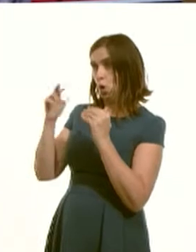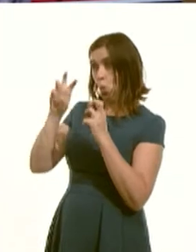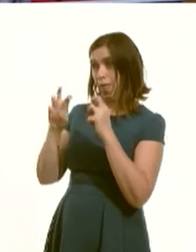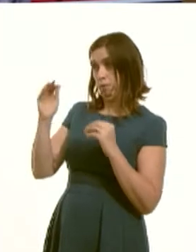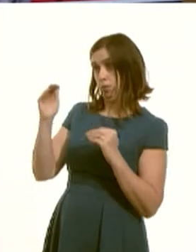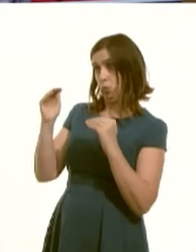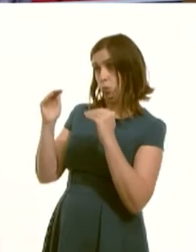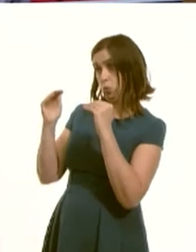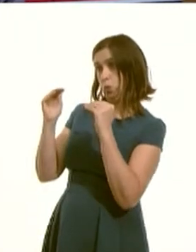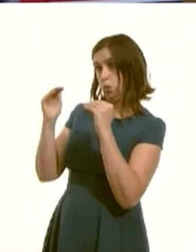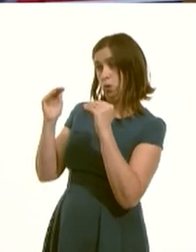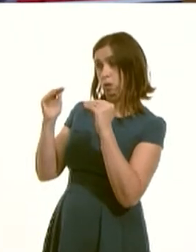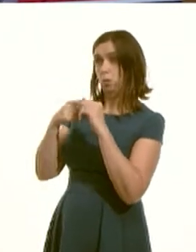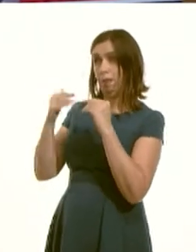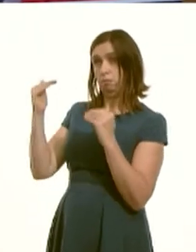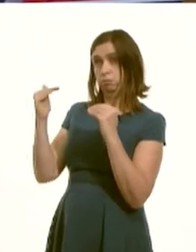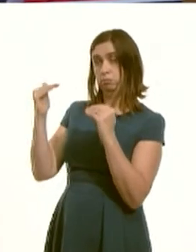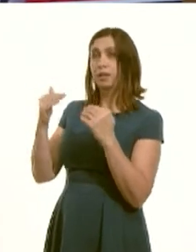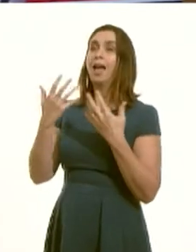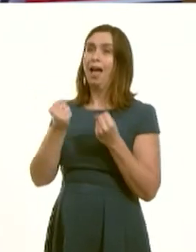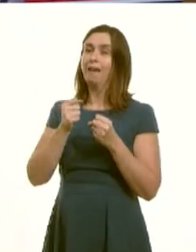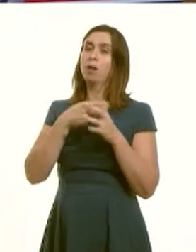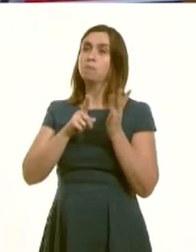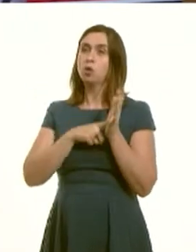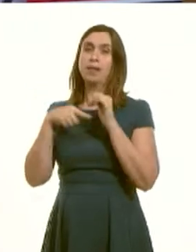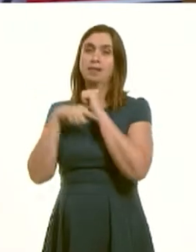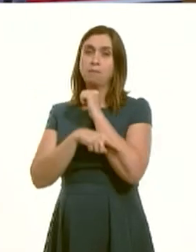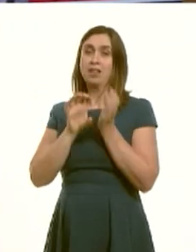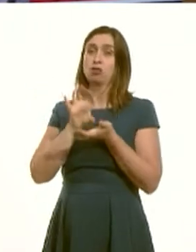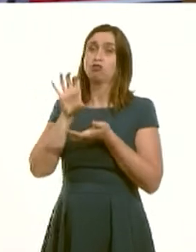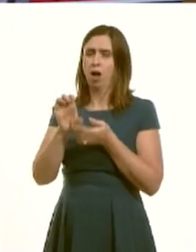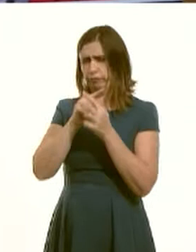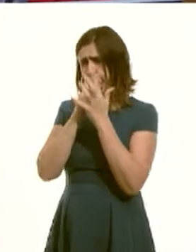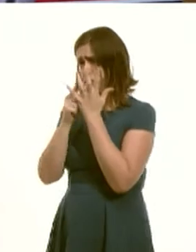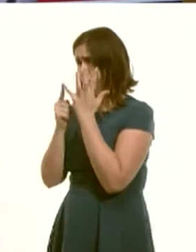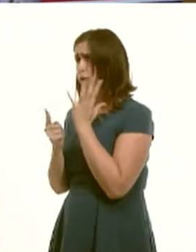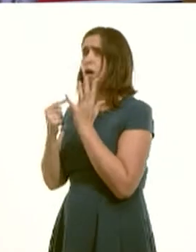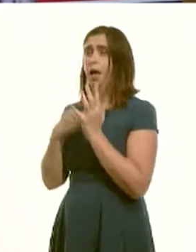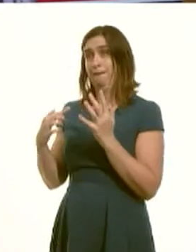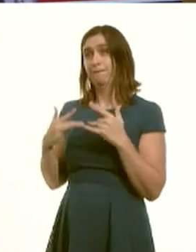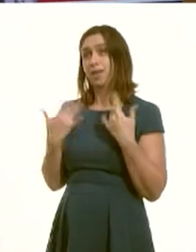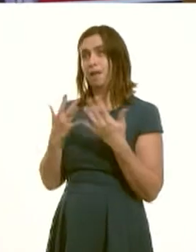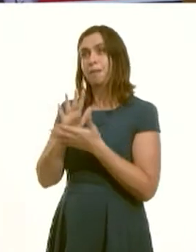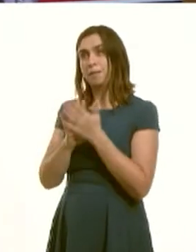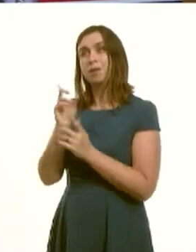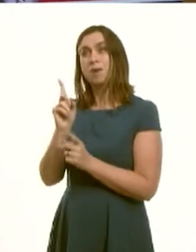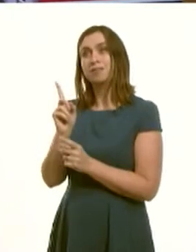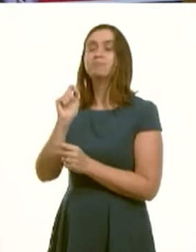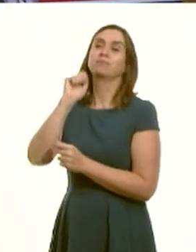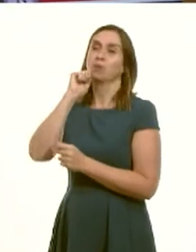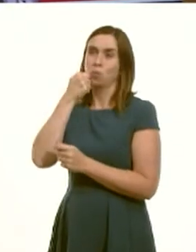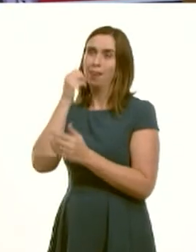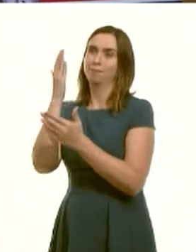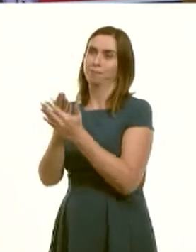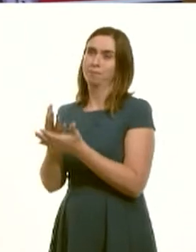announced next week, and we have, of course, the Pupil Deprivation Grant. All these things, I believe, will see a real and beneficial